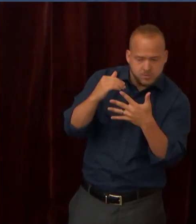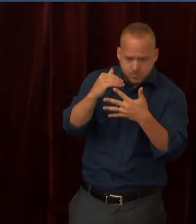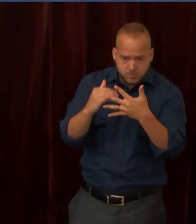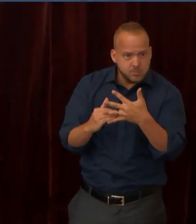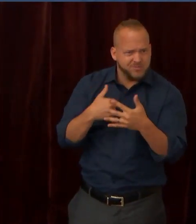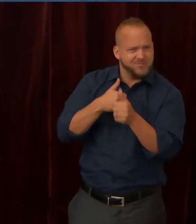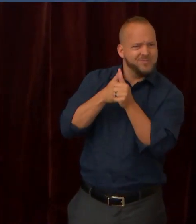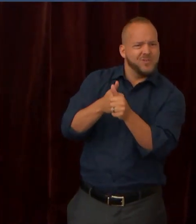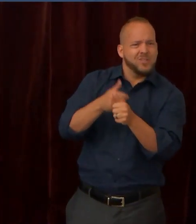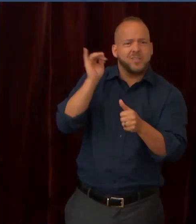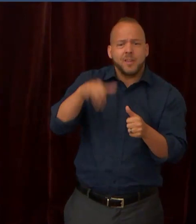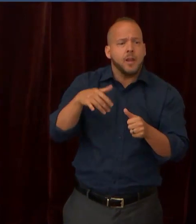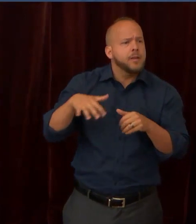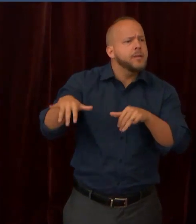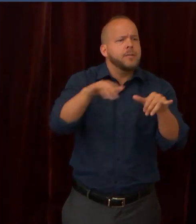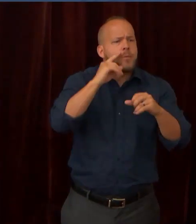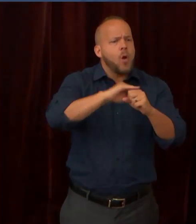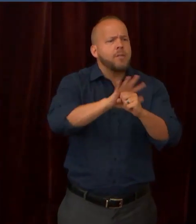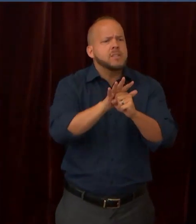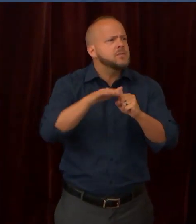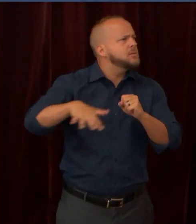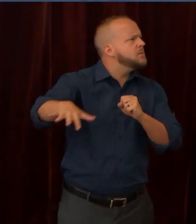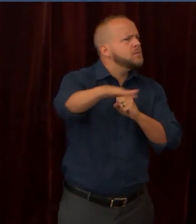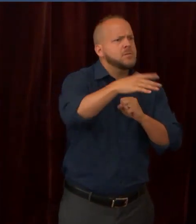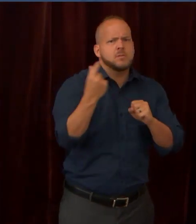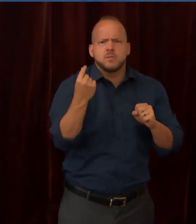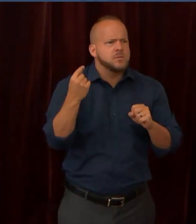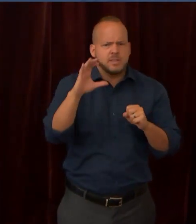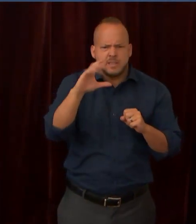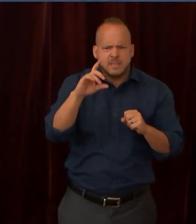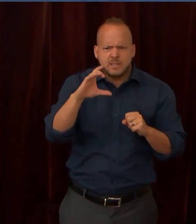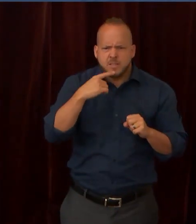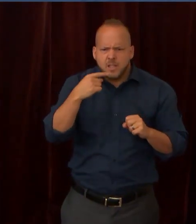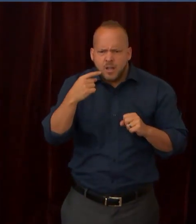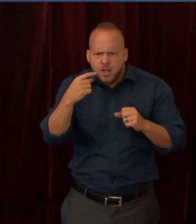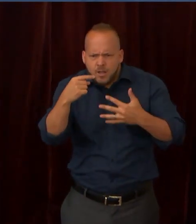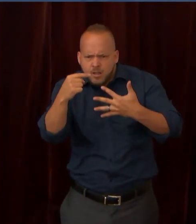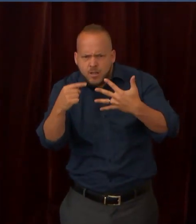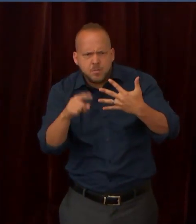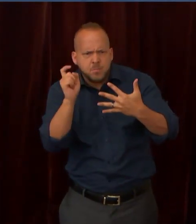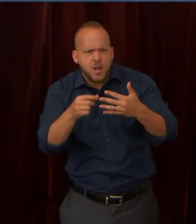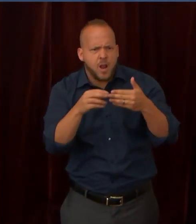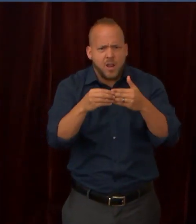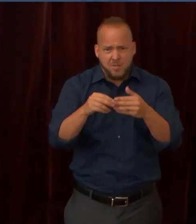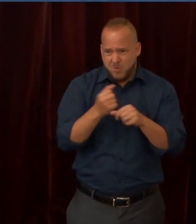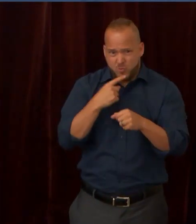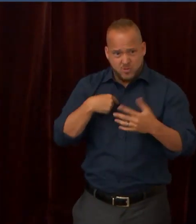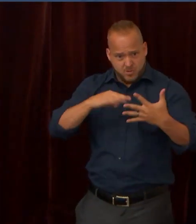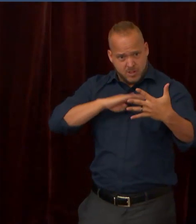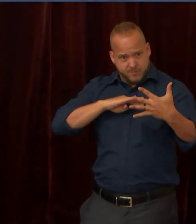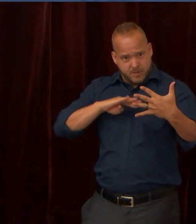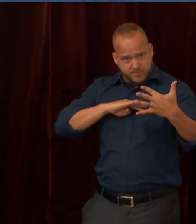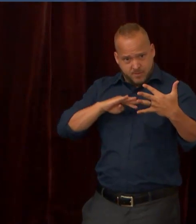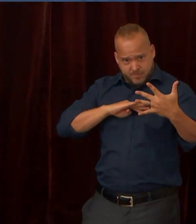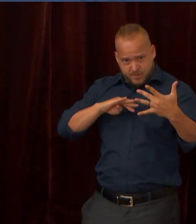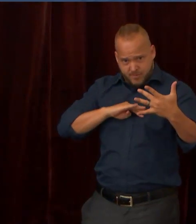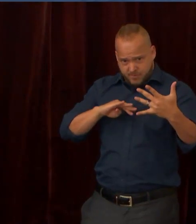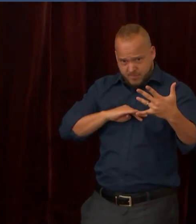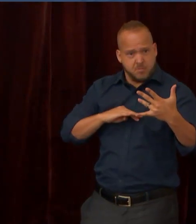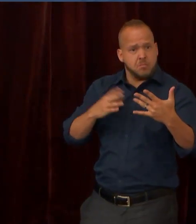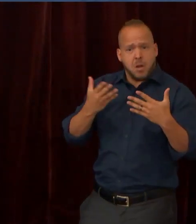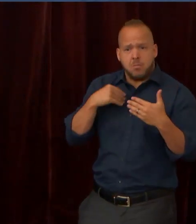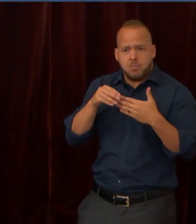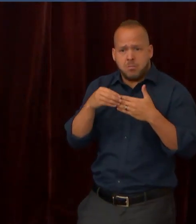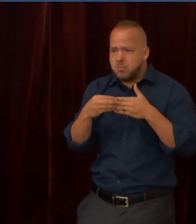counties, if I call it flexibility, on how to make sure they have these other measures in place. But we need to see